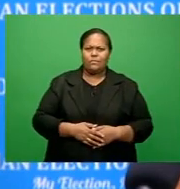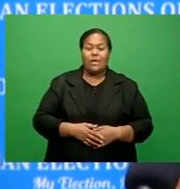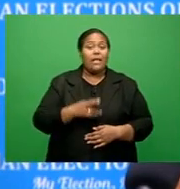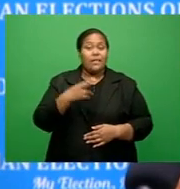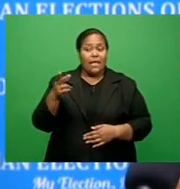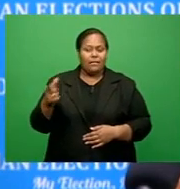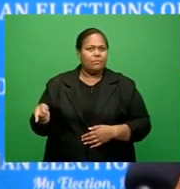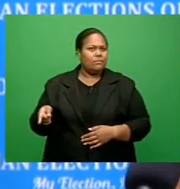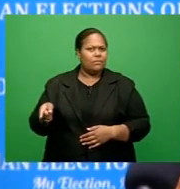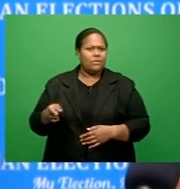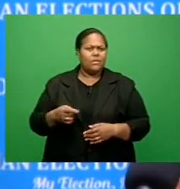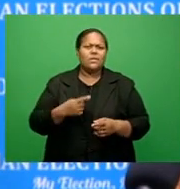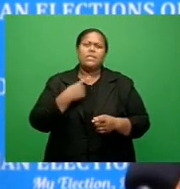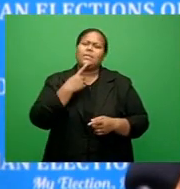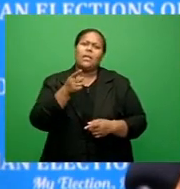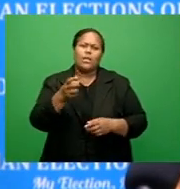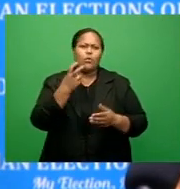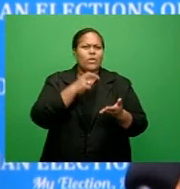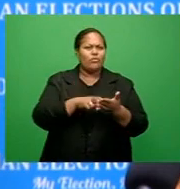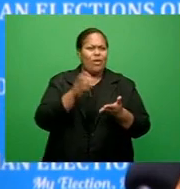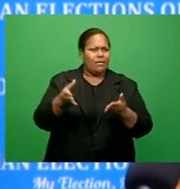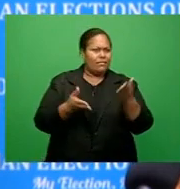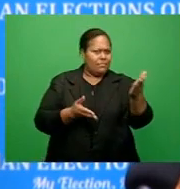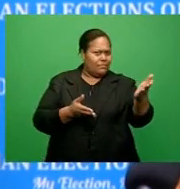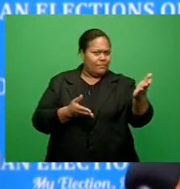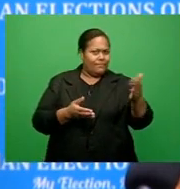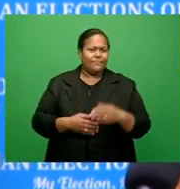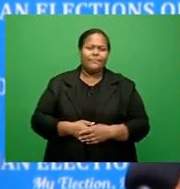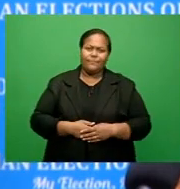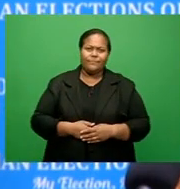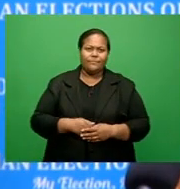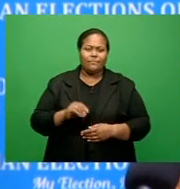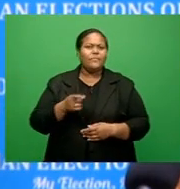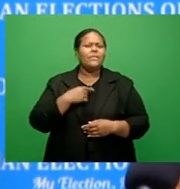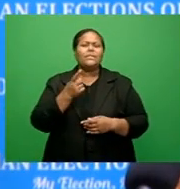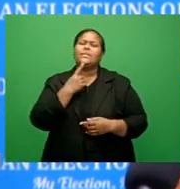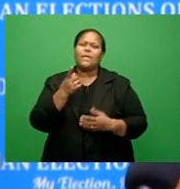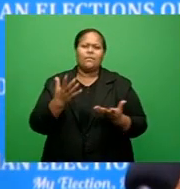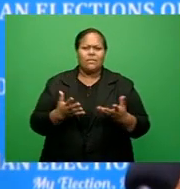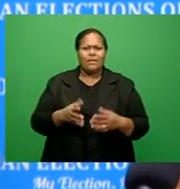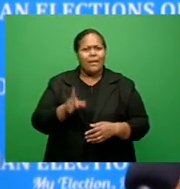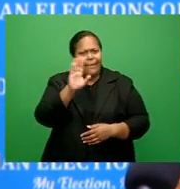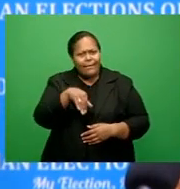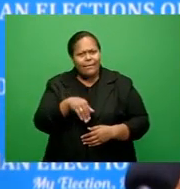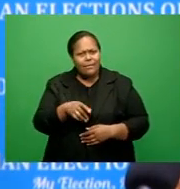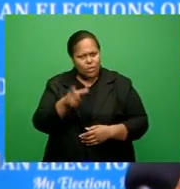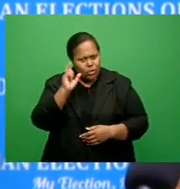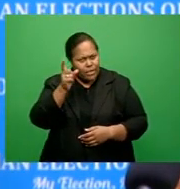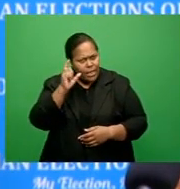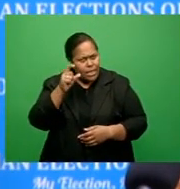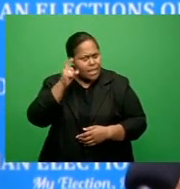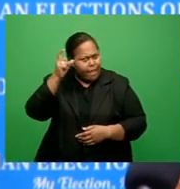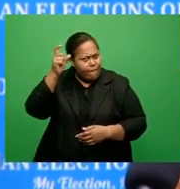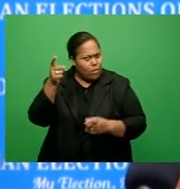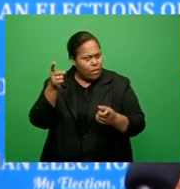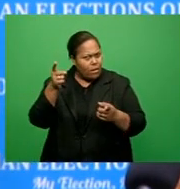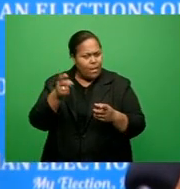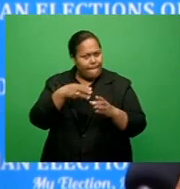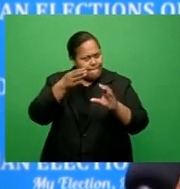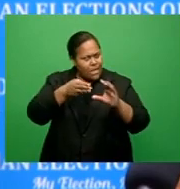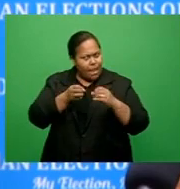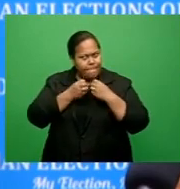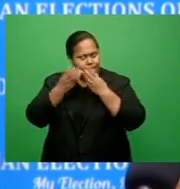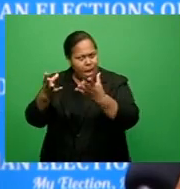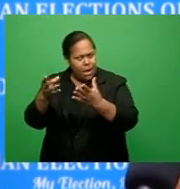Saverio, threatened the registrar, I quote, we still caution you regarding any media releases or other